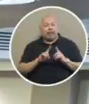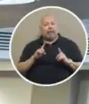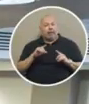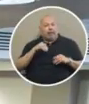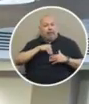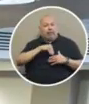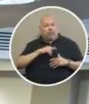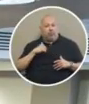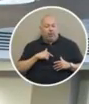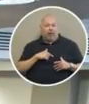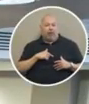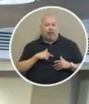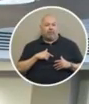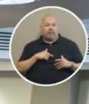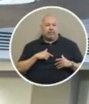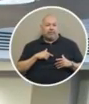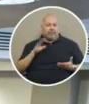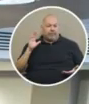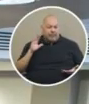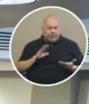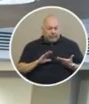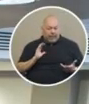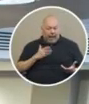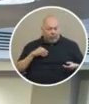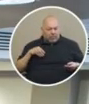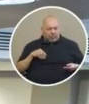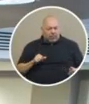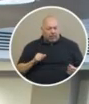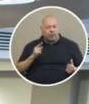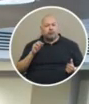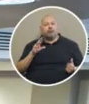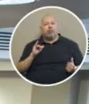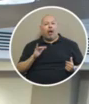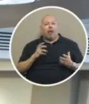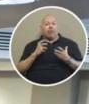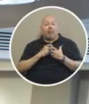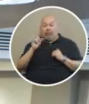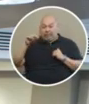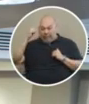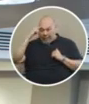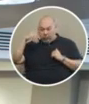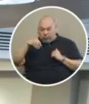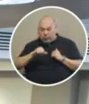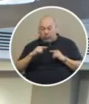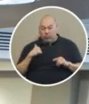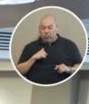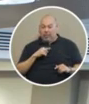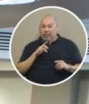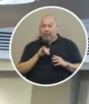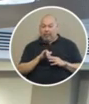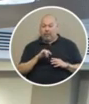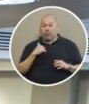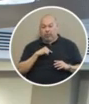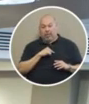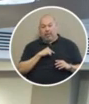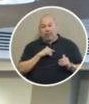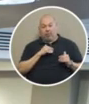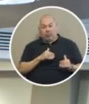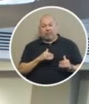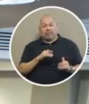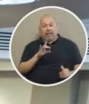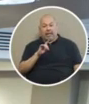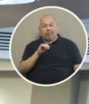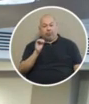internally in terms of cutting back our expenses to try to match the expenses and the revenues. We did proceed with